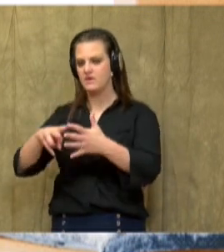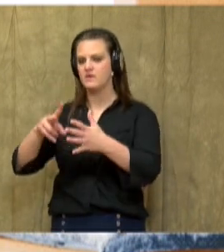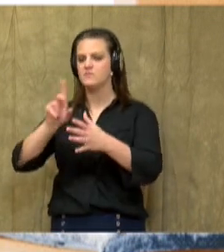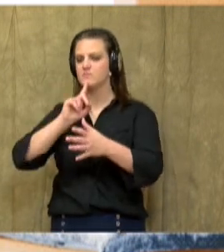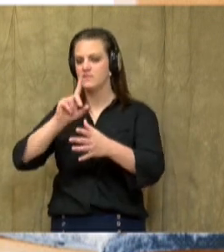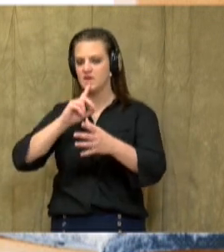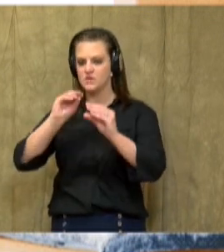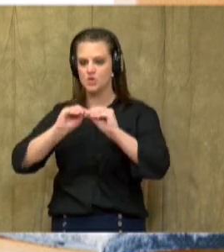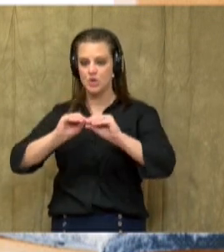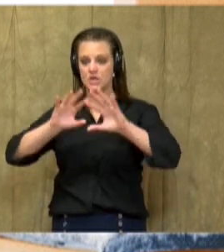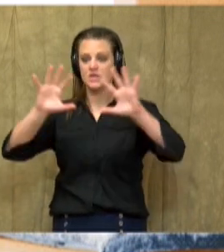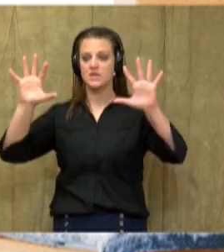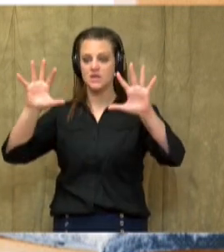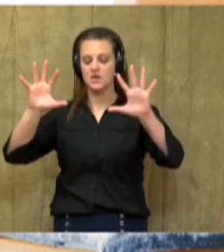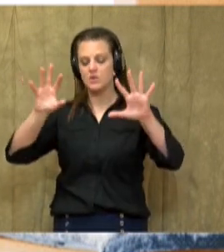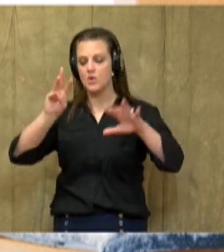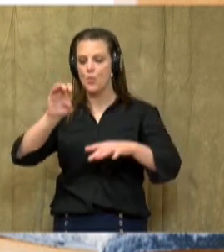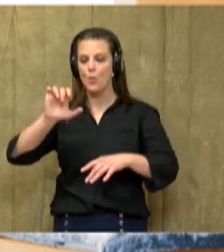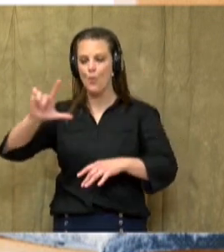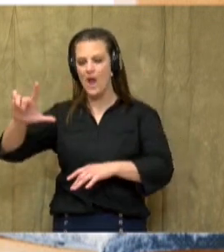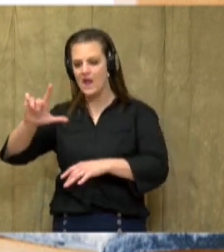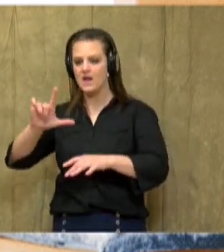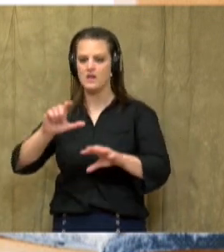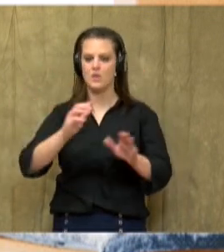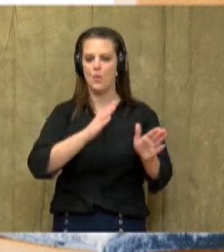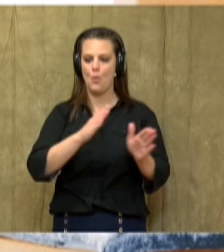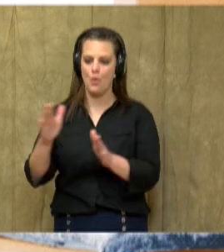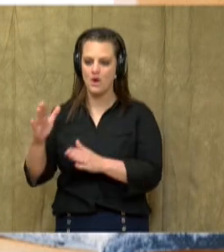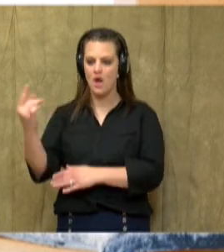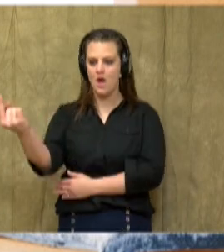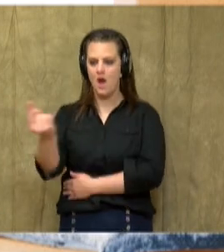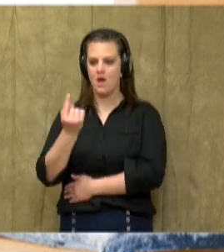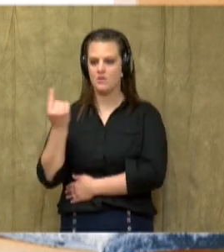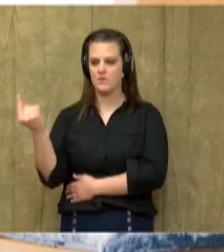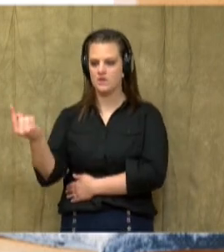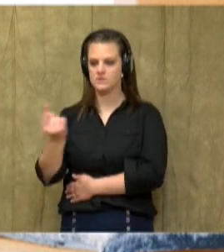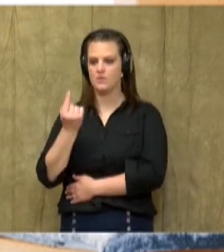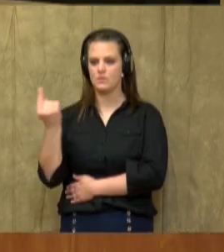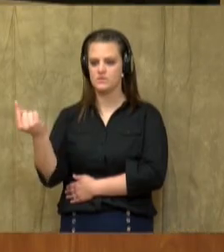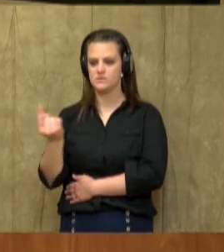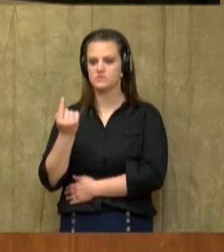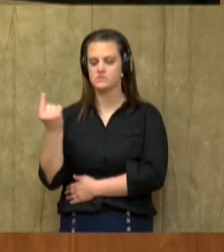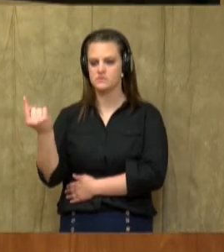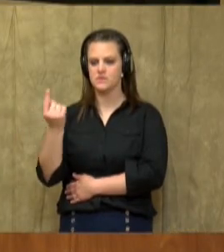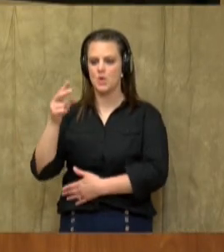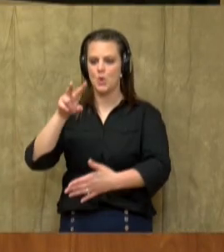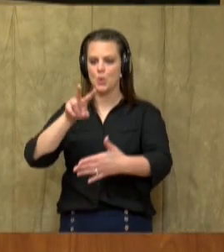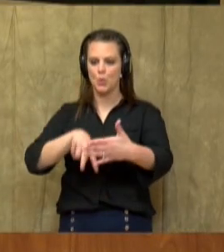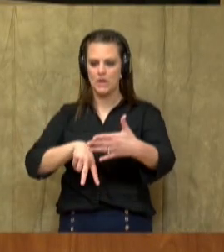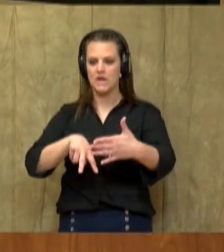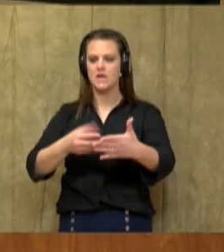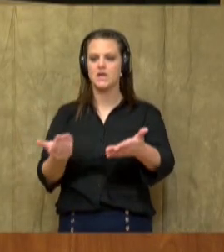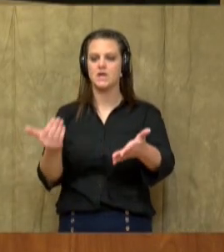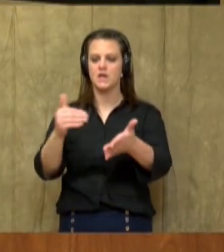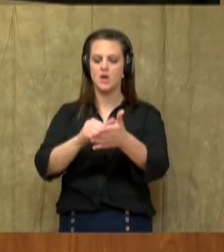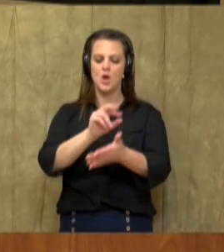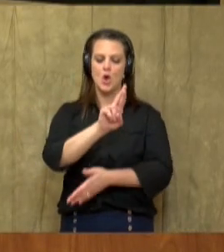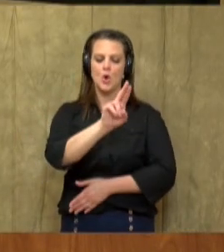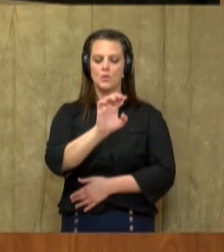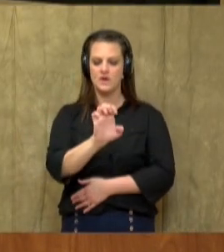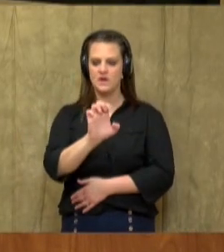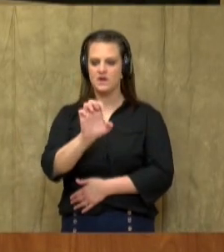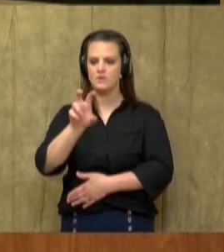clear and well organized. Always, guys, reread what you've